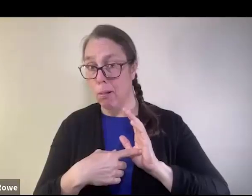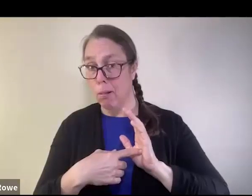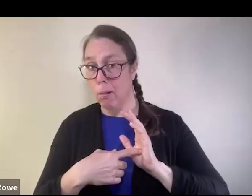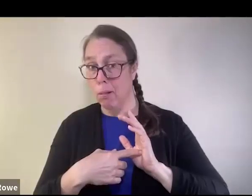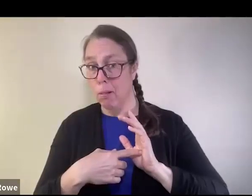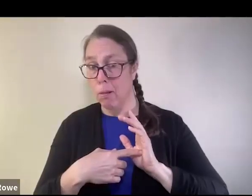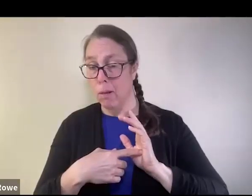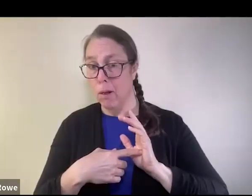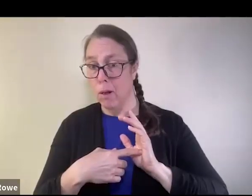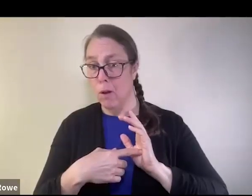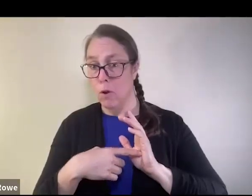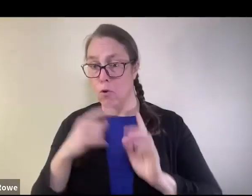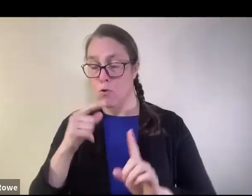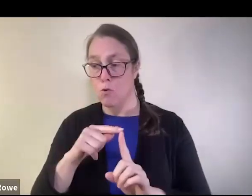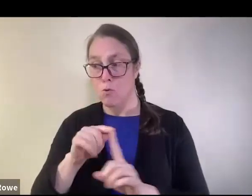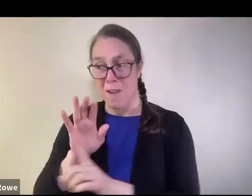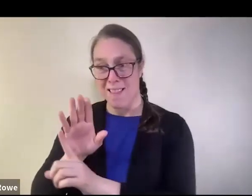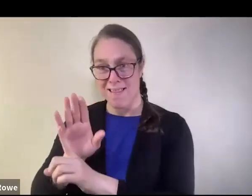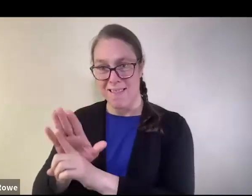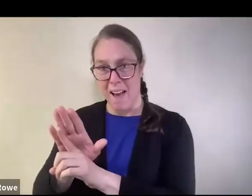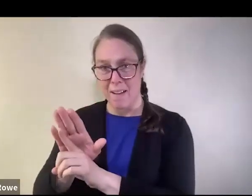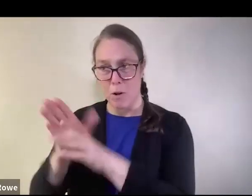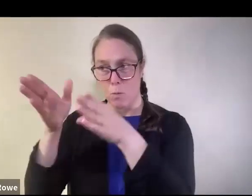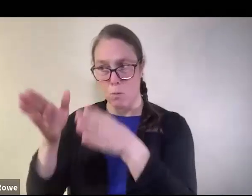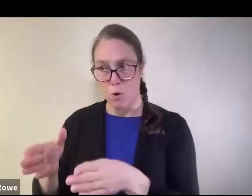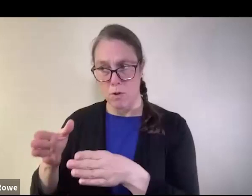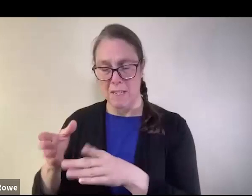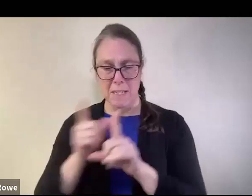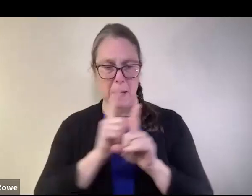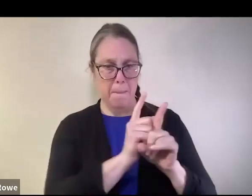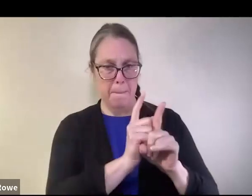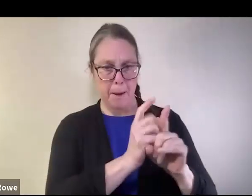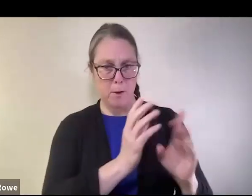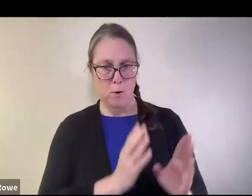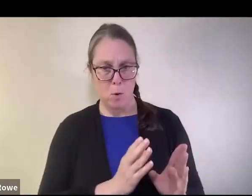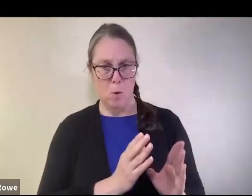that individual's mentor, so